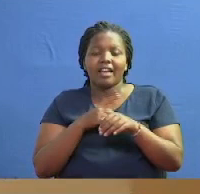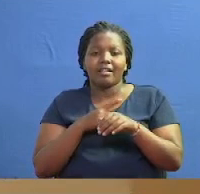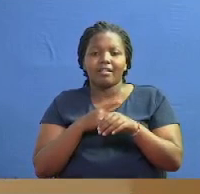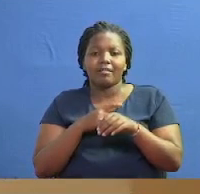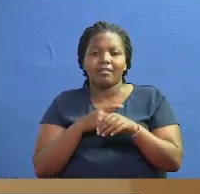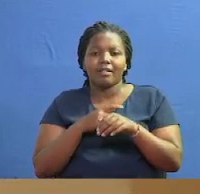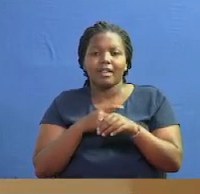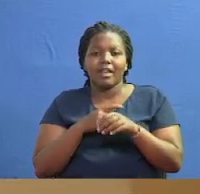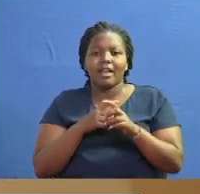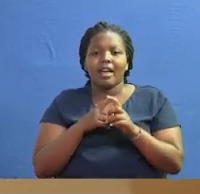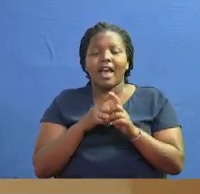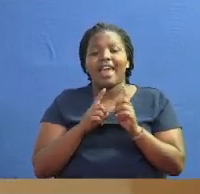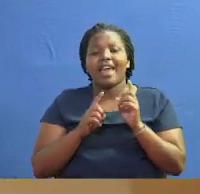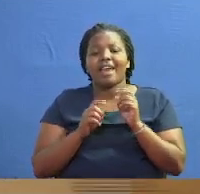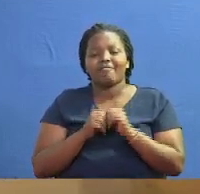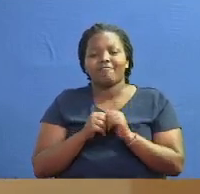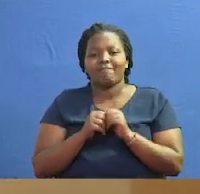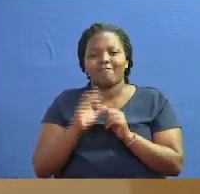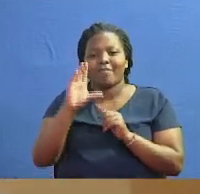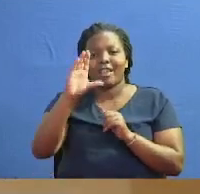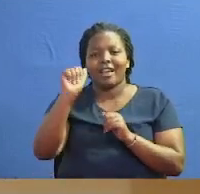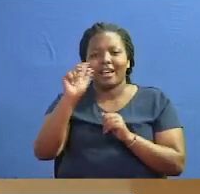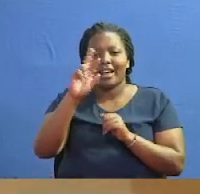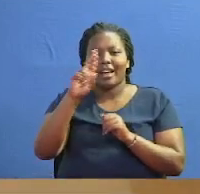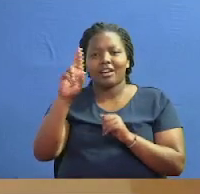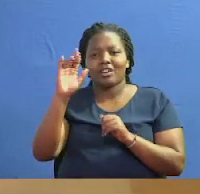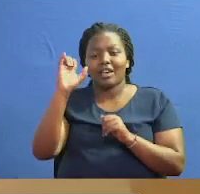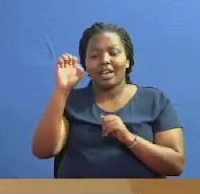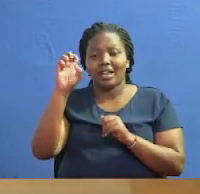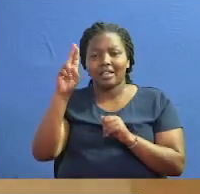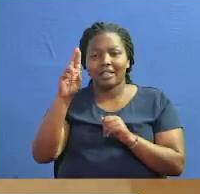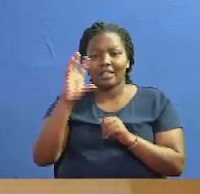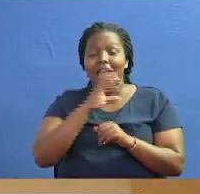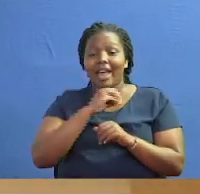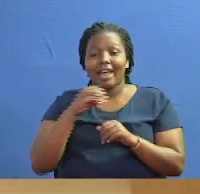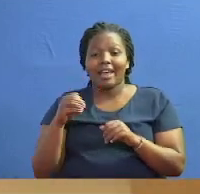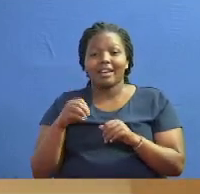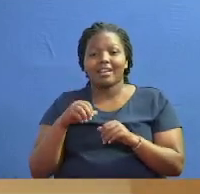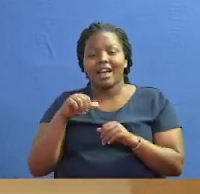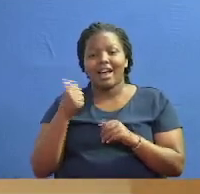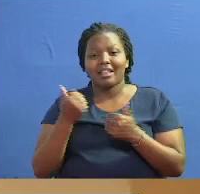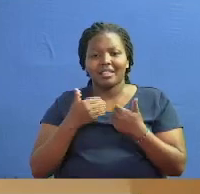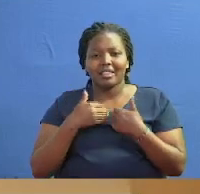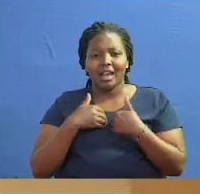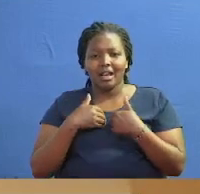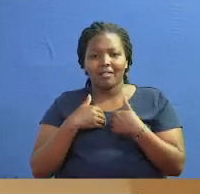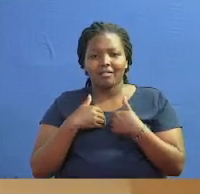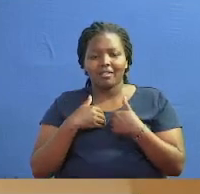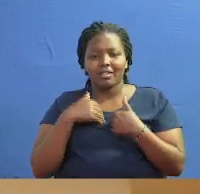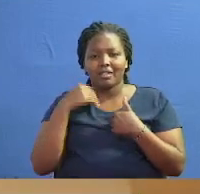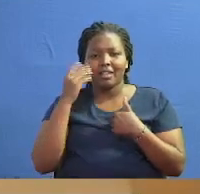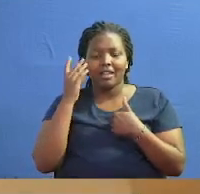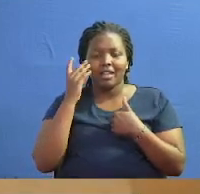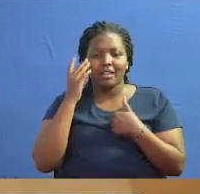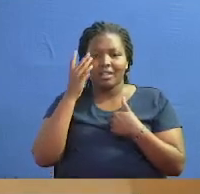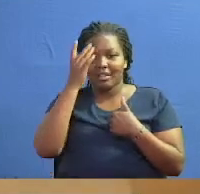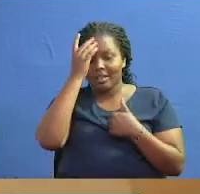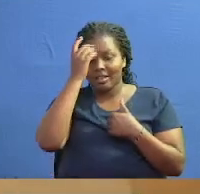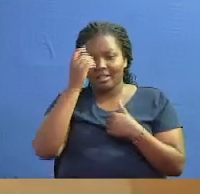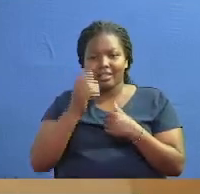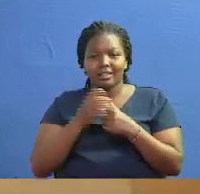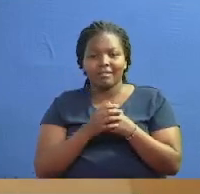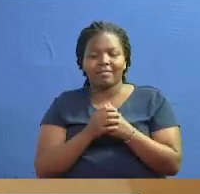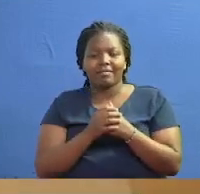carriers and we talk about the people who have the disease itself. And sorry, I think you have